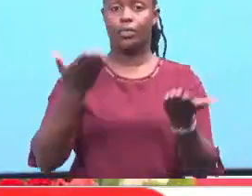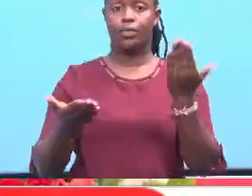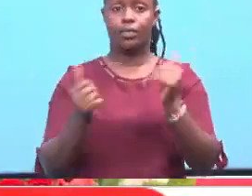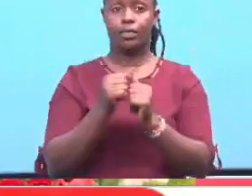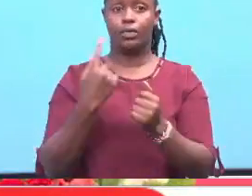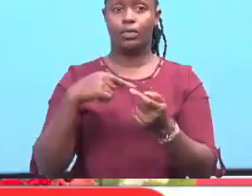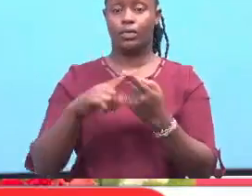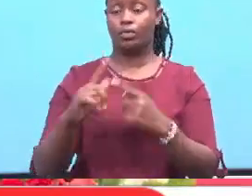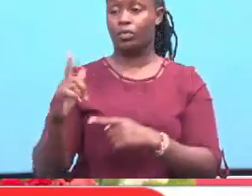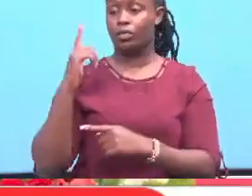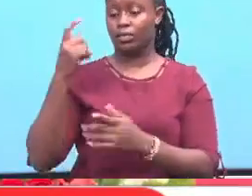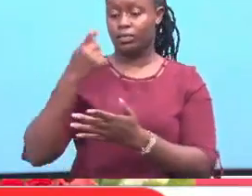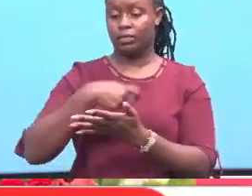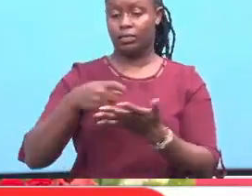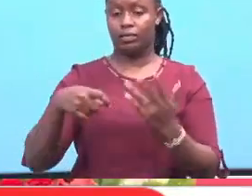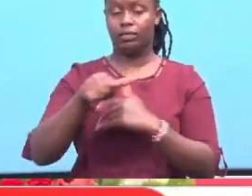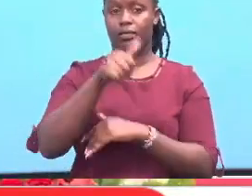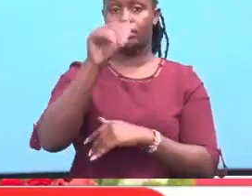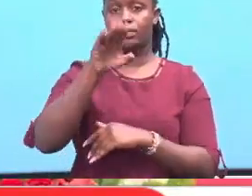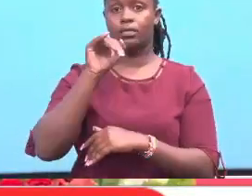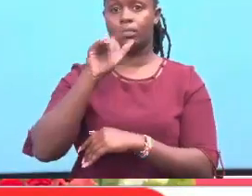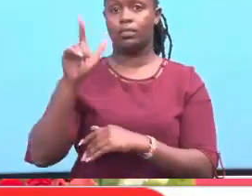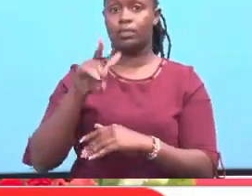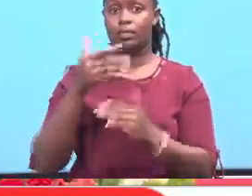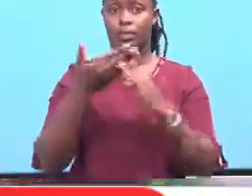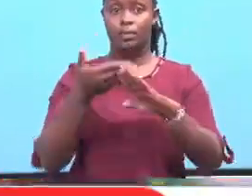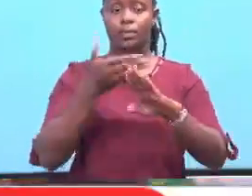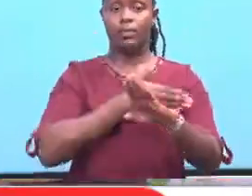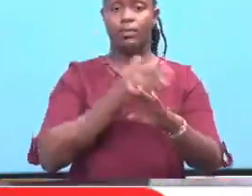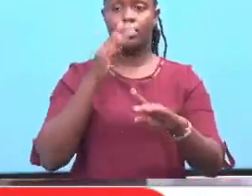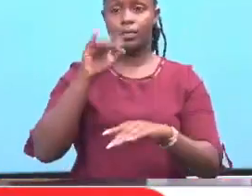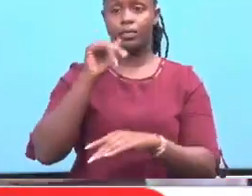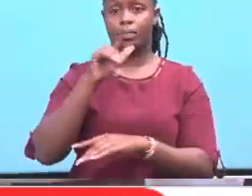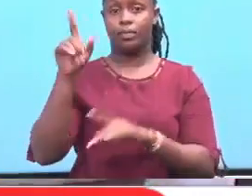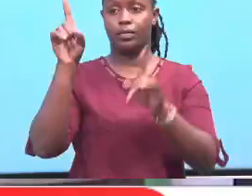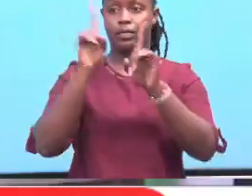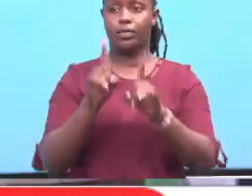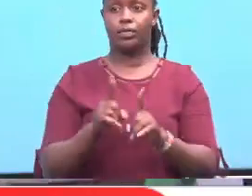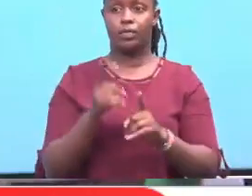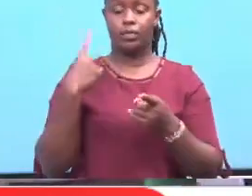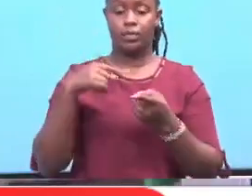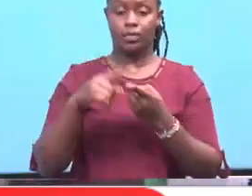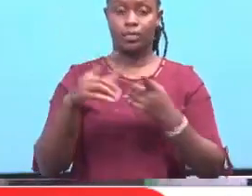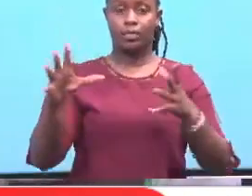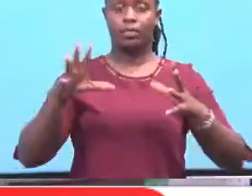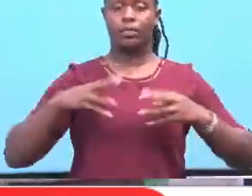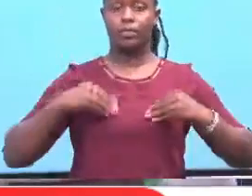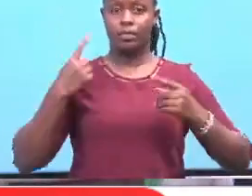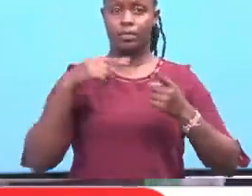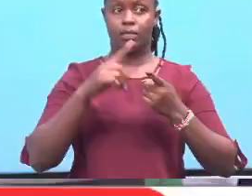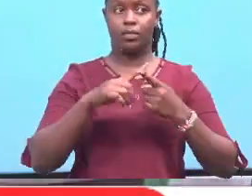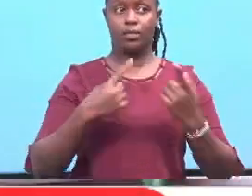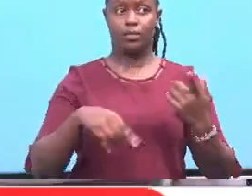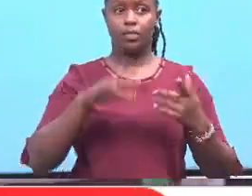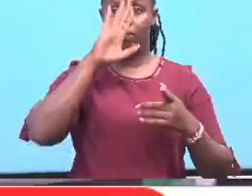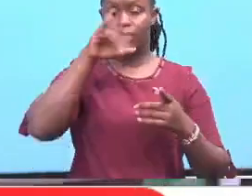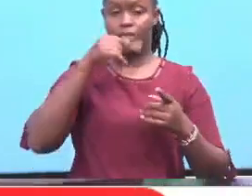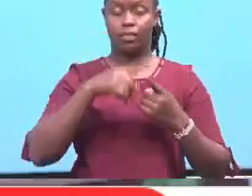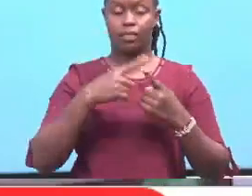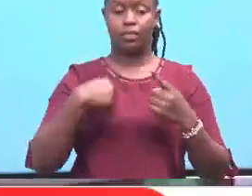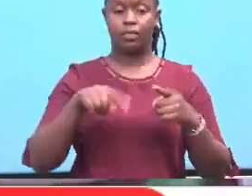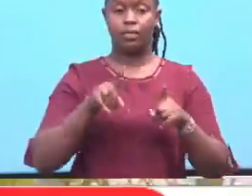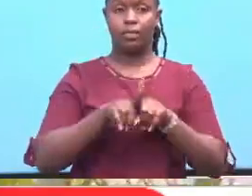low-key signing of other bills into law, the four bills that the president was assenting to were accompanied by a fanfare